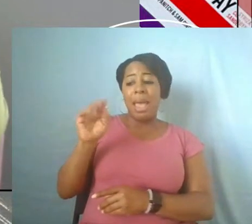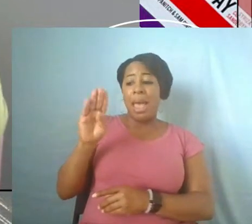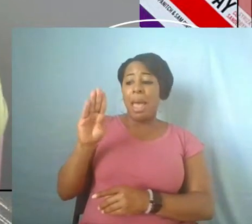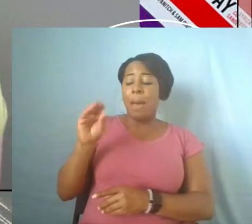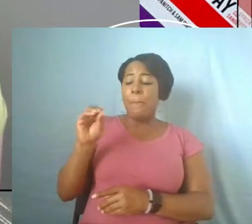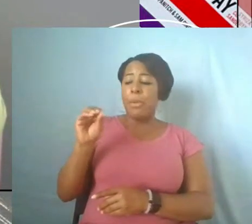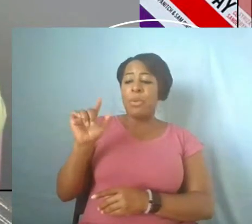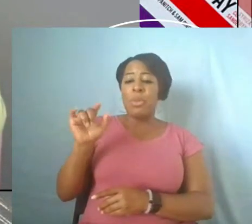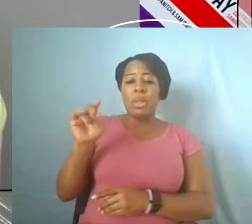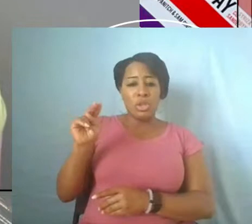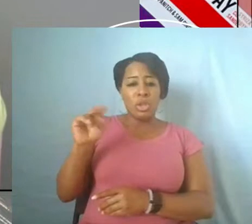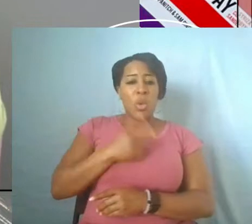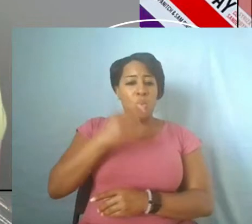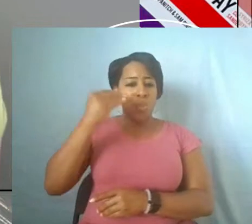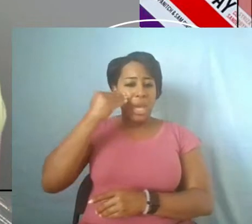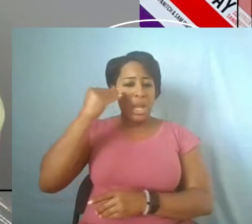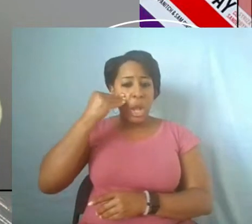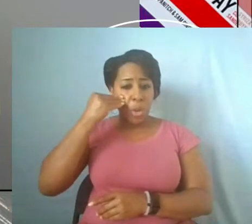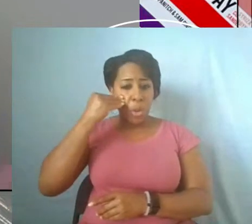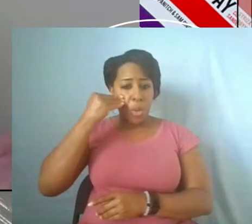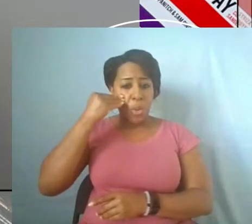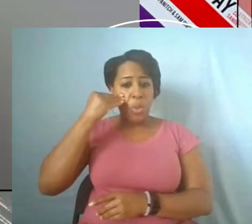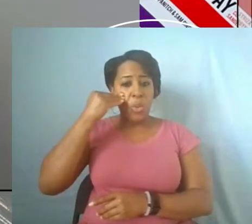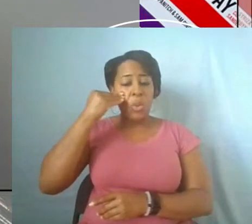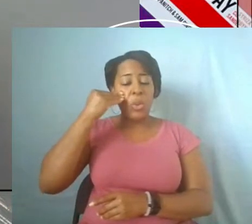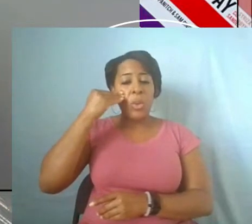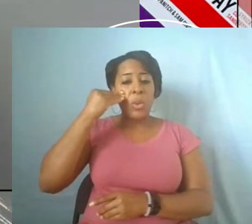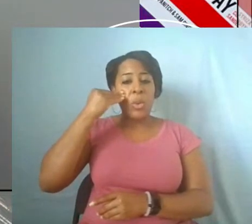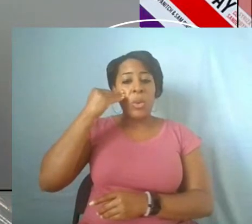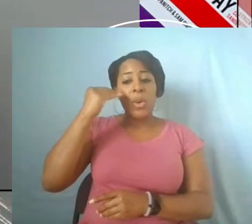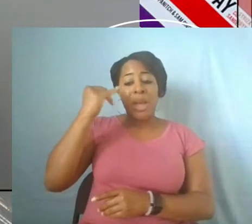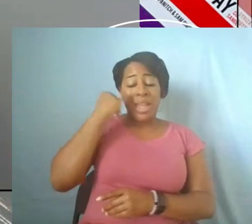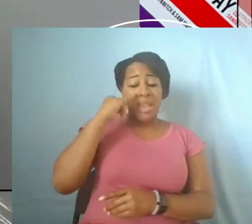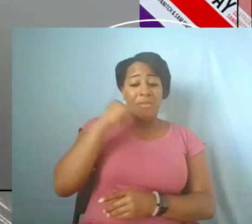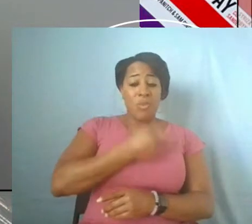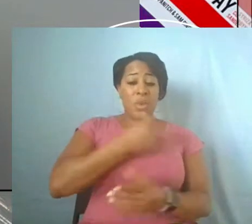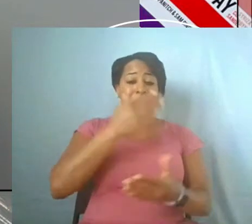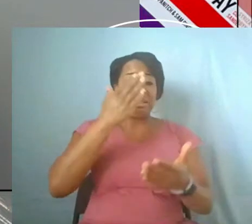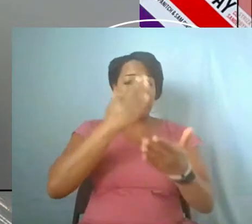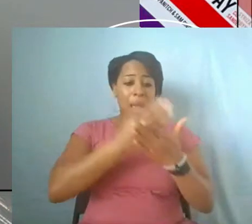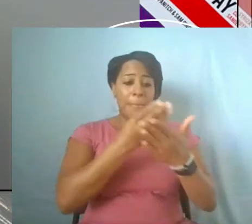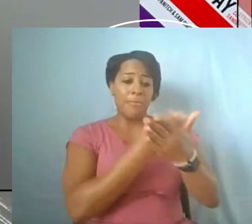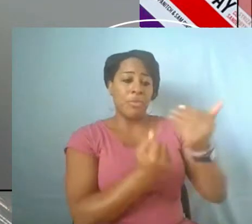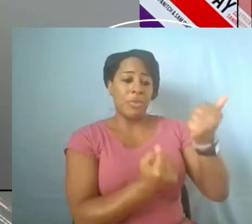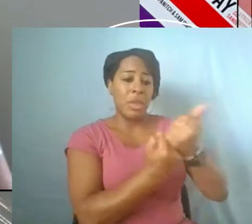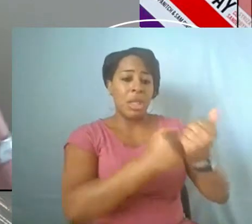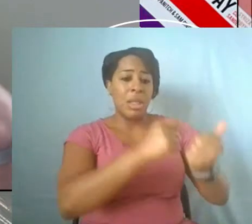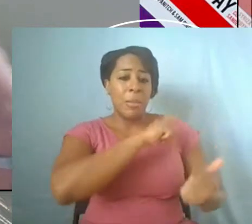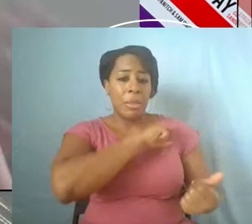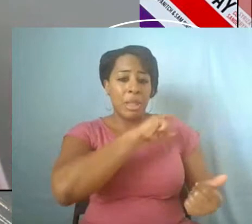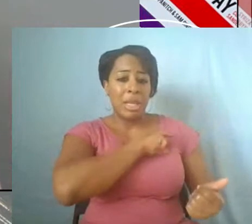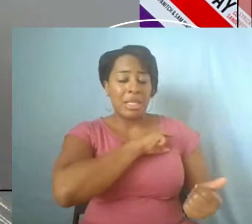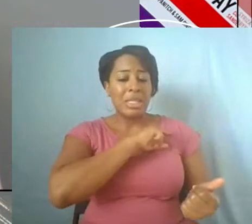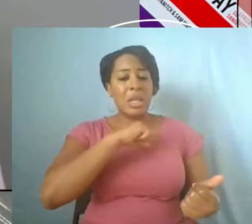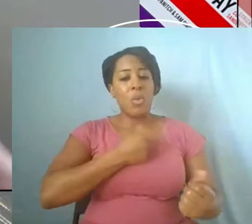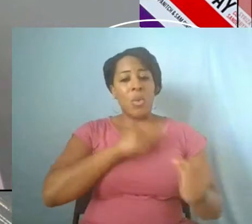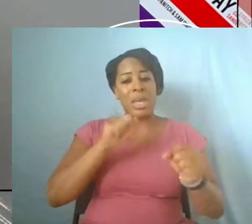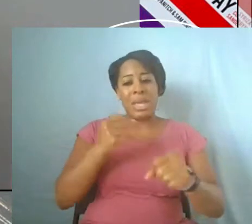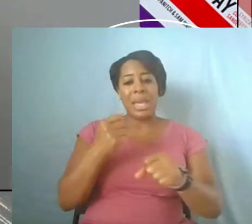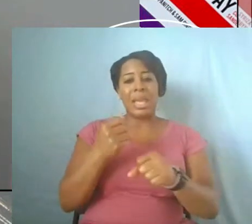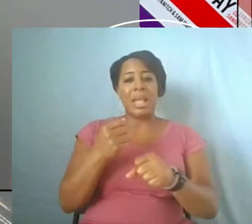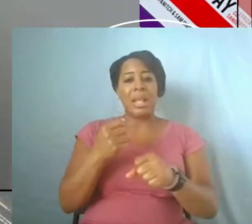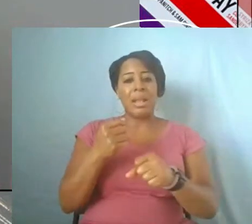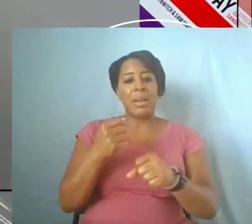run the risk that the gains of defunding police can be very much rerouted to expanding cages